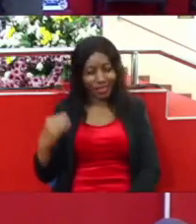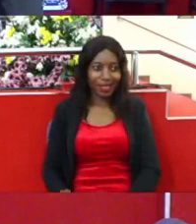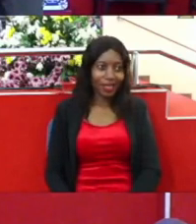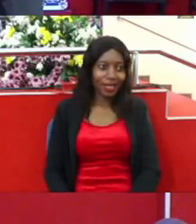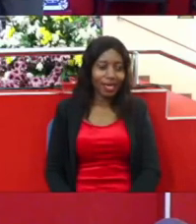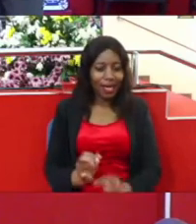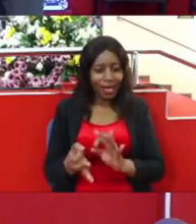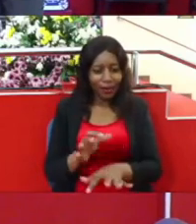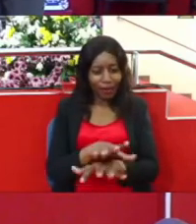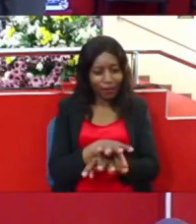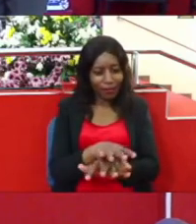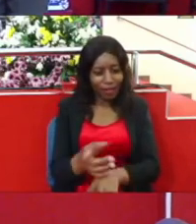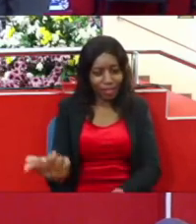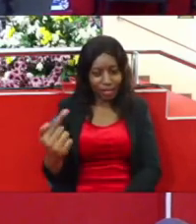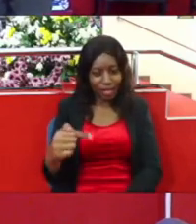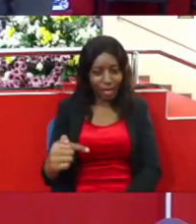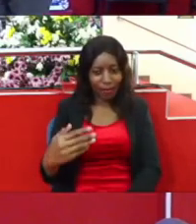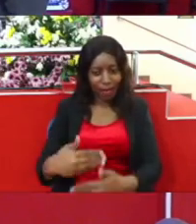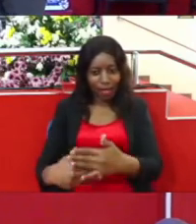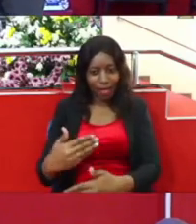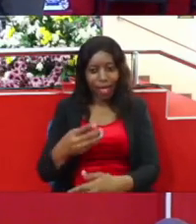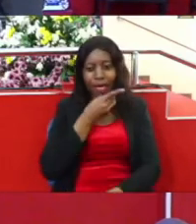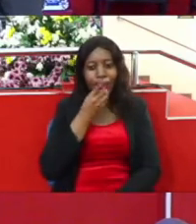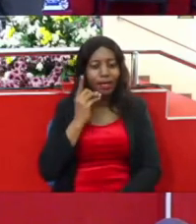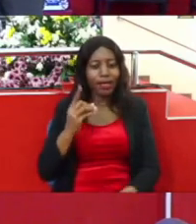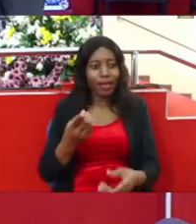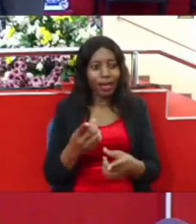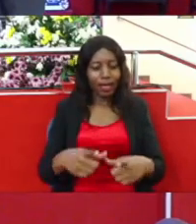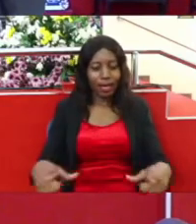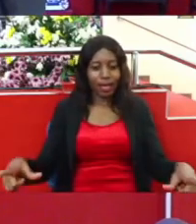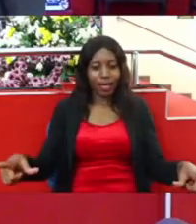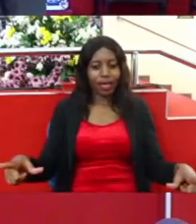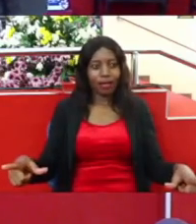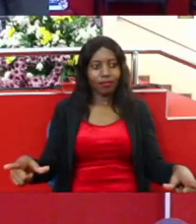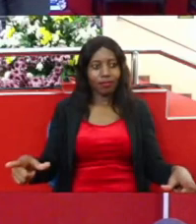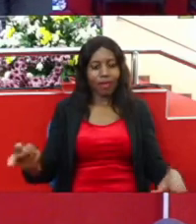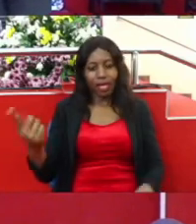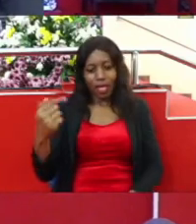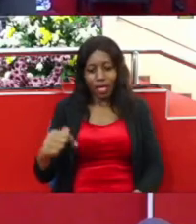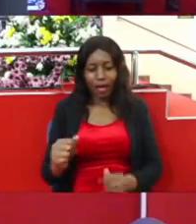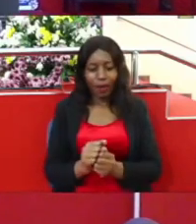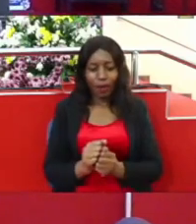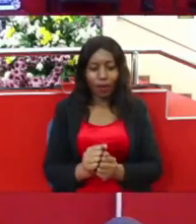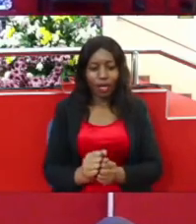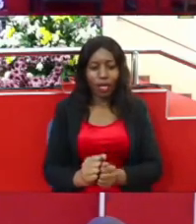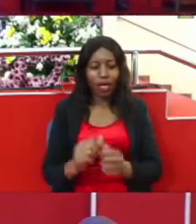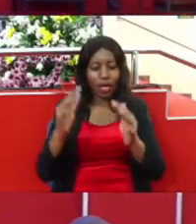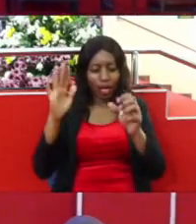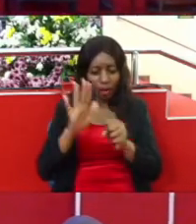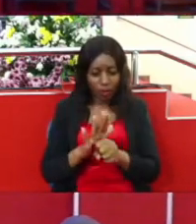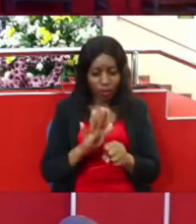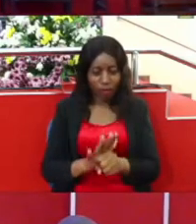to the shore, kama huyu nyangumi anakuja kwenye ufuo, it must be coming with huge amounts of water. Lazima angekuwa anakuja na